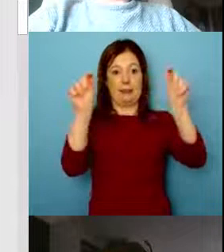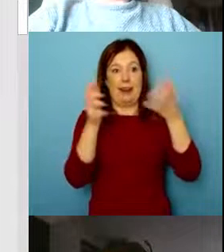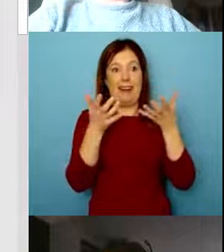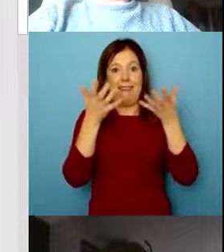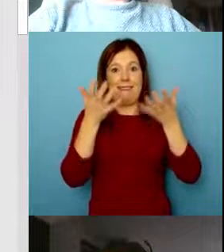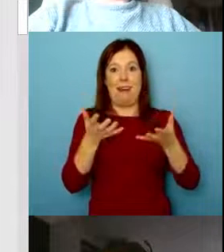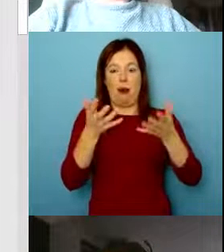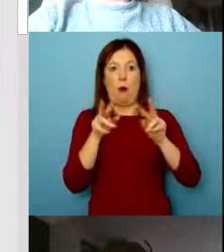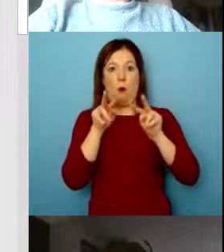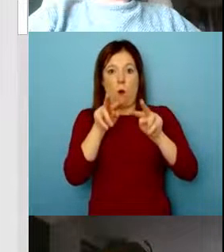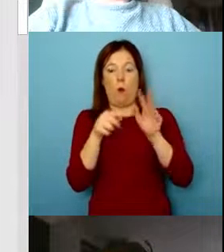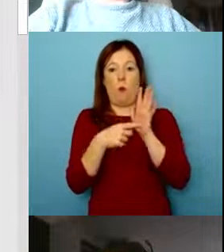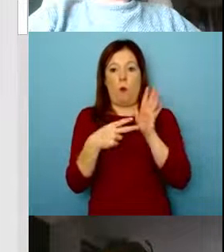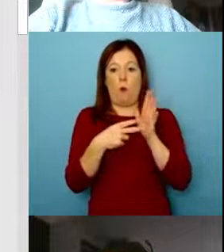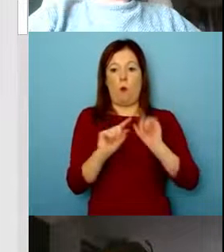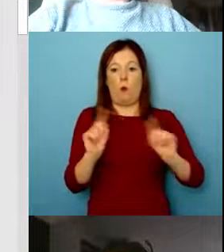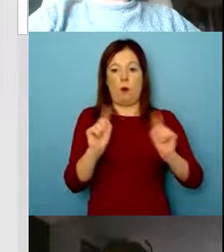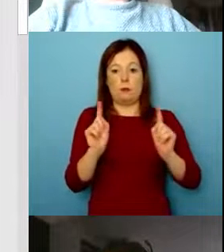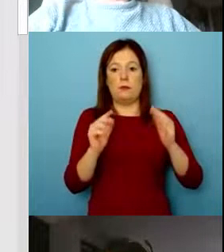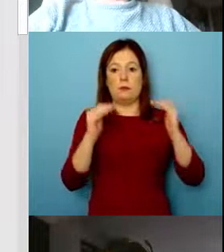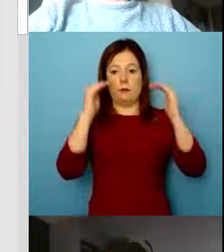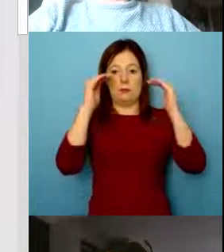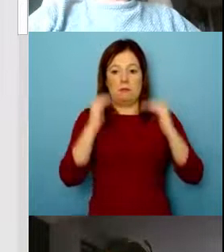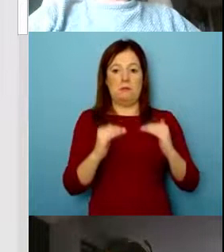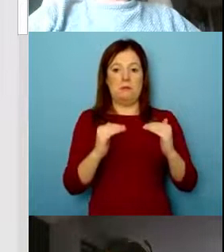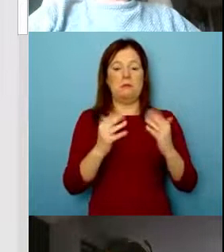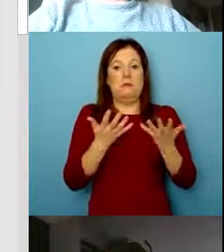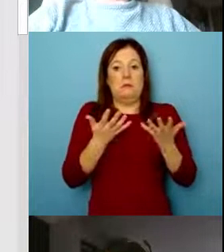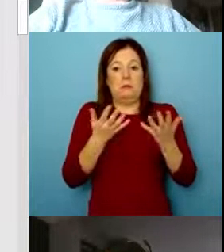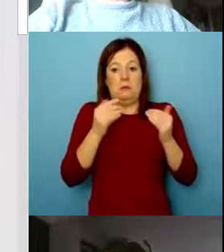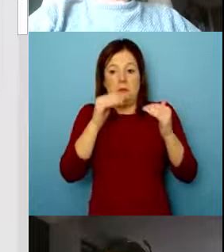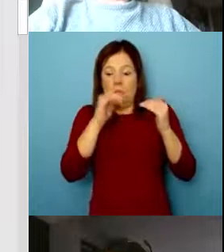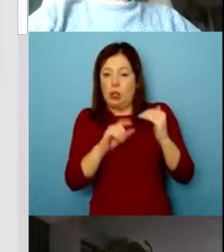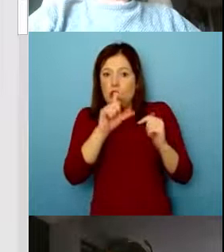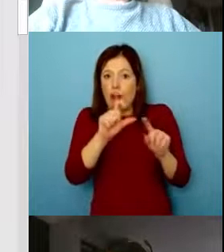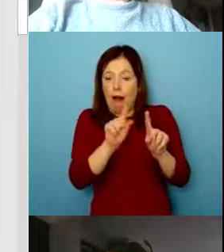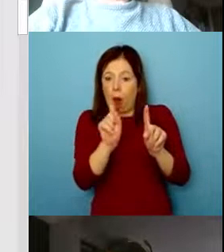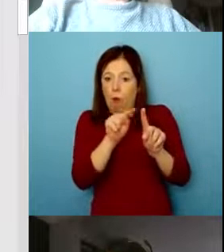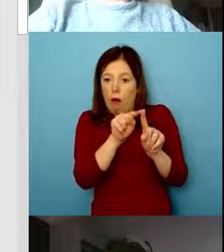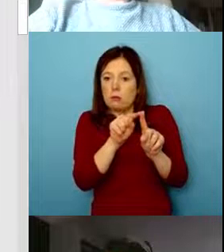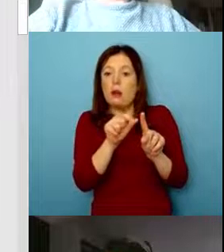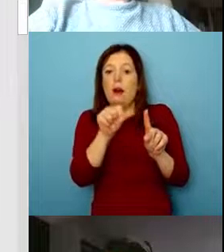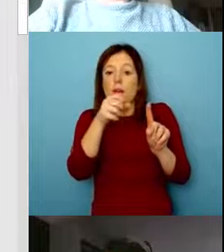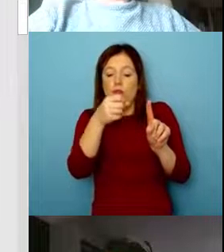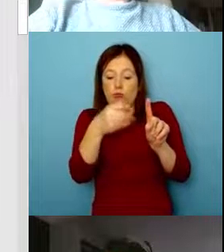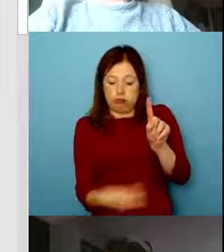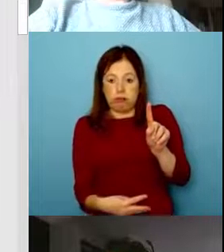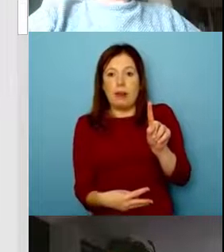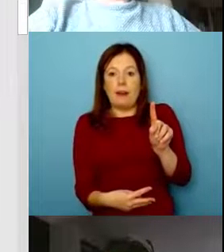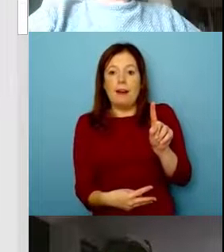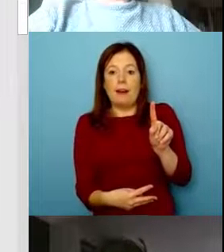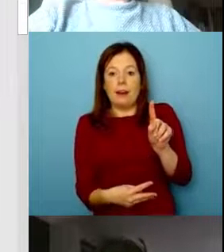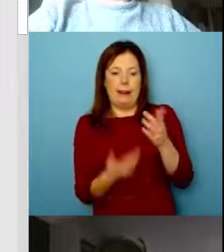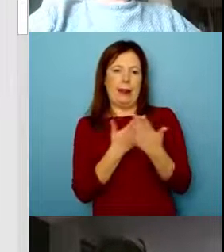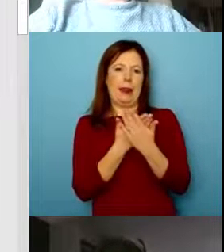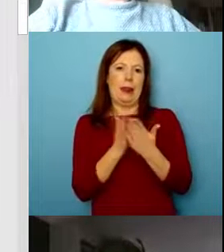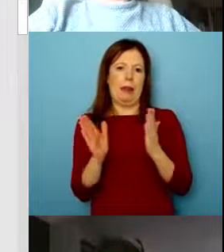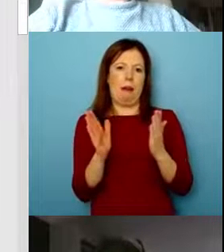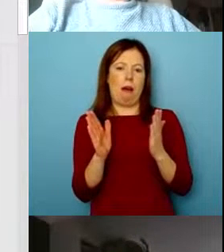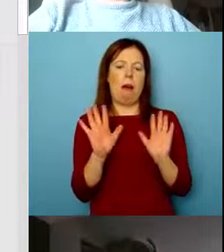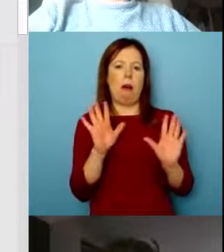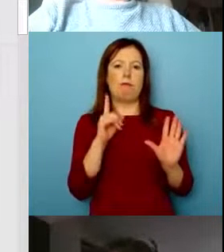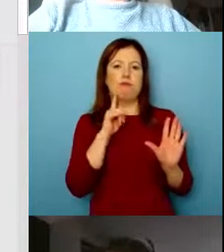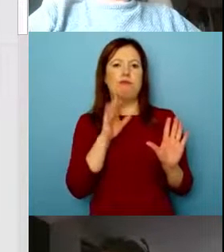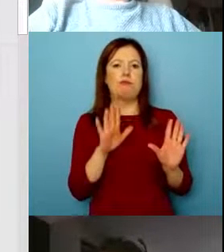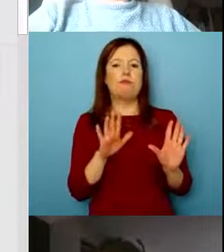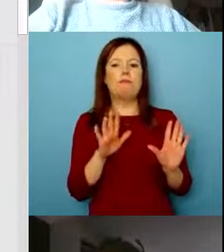are on a particular day, on a particular channel, going forward that evening. So it's very clear, very simple,